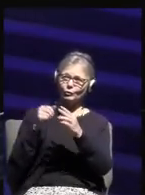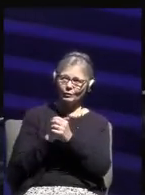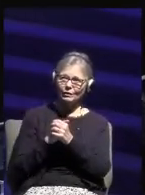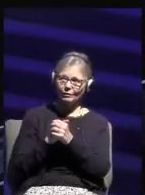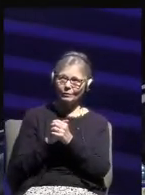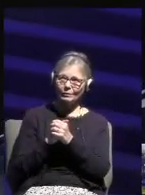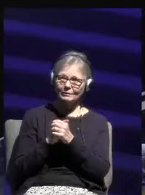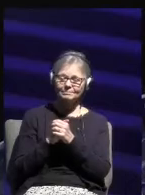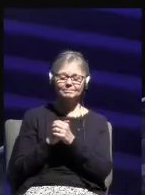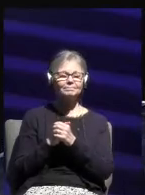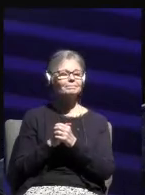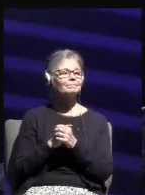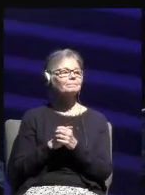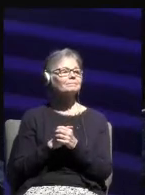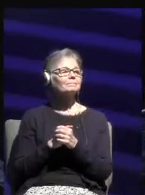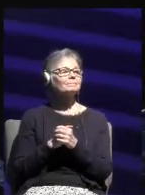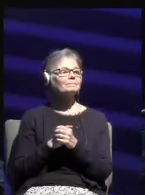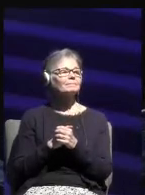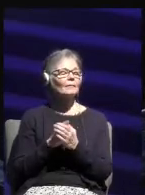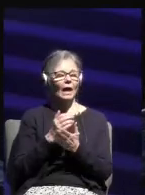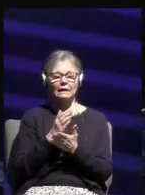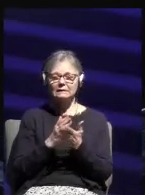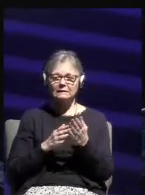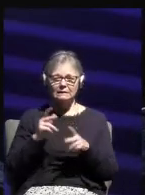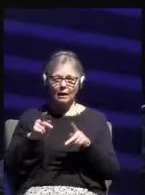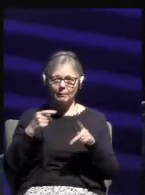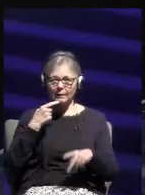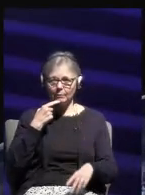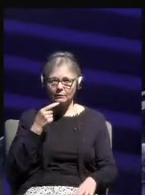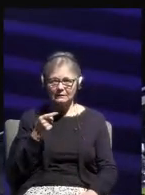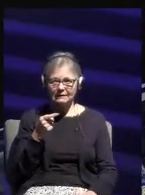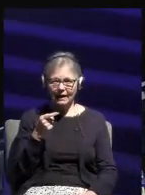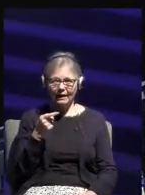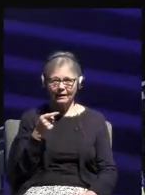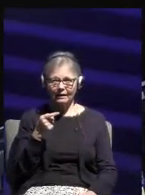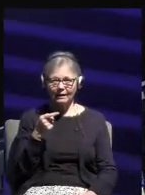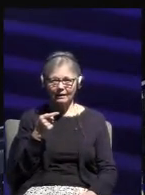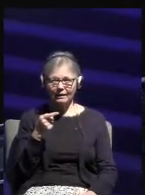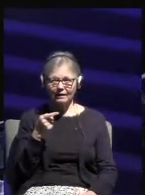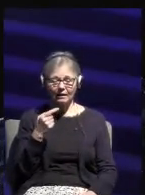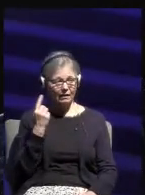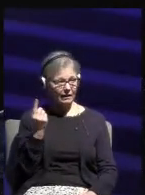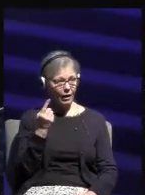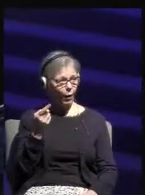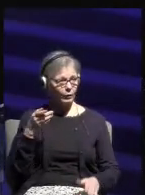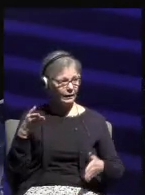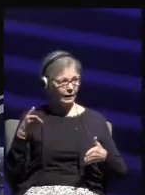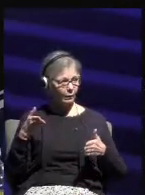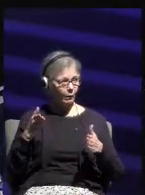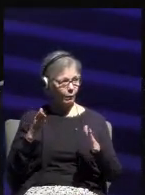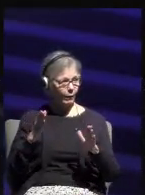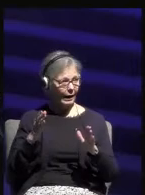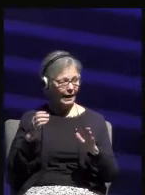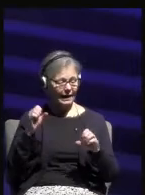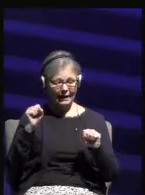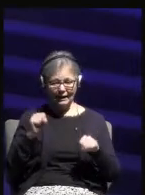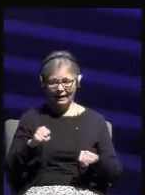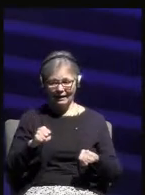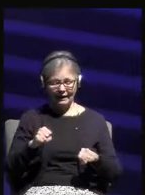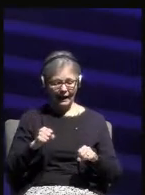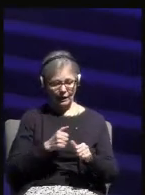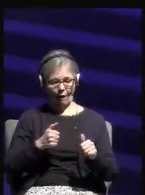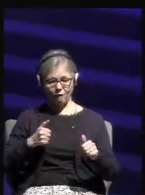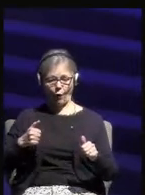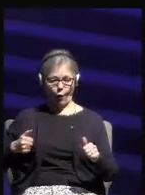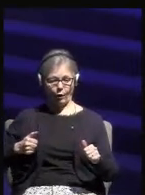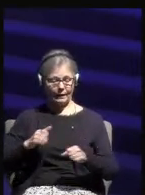many people have unfortunately come to this conclusion, is that the only way that we can get around this kind of pressure and the